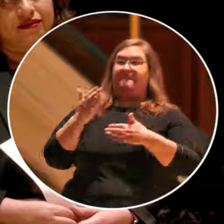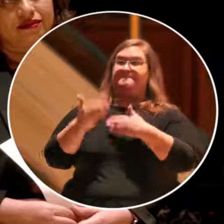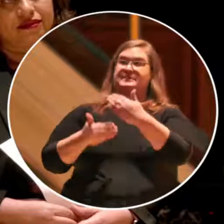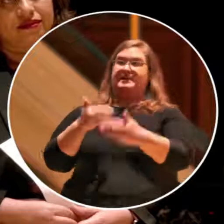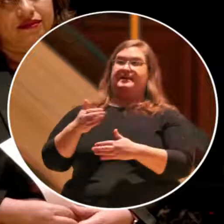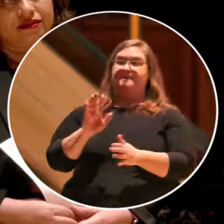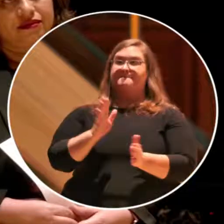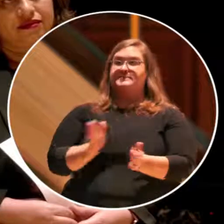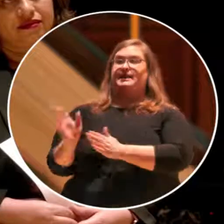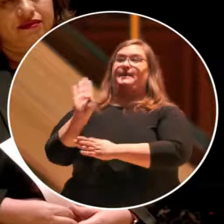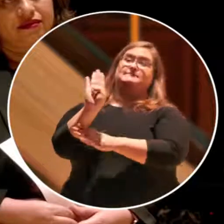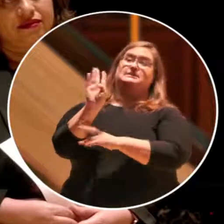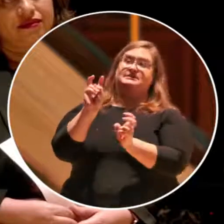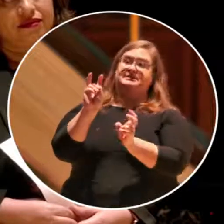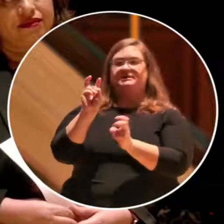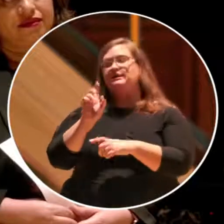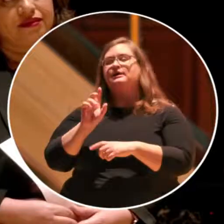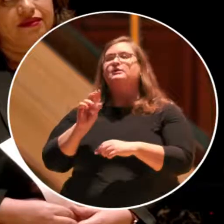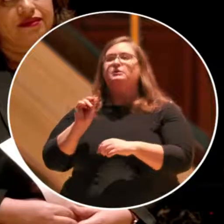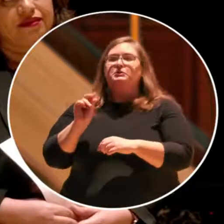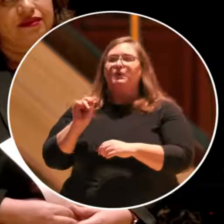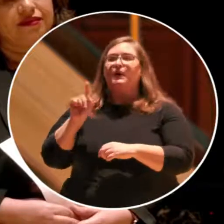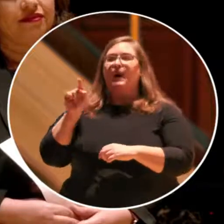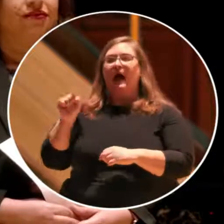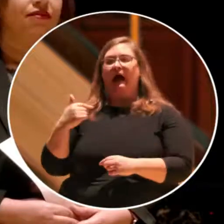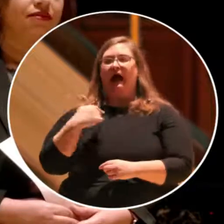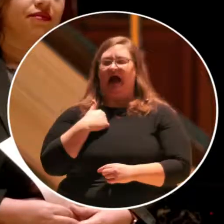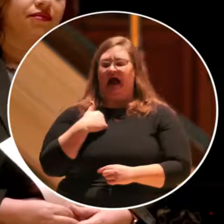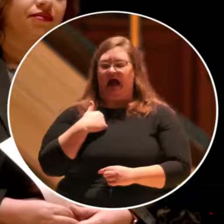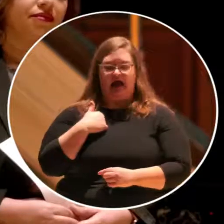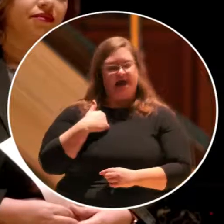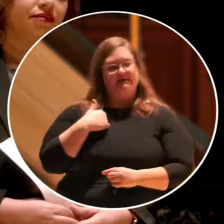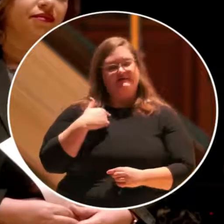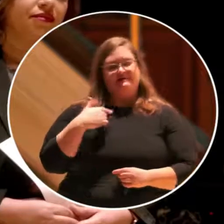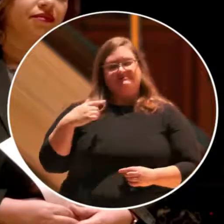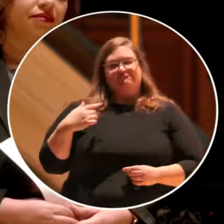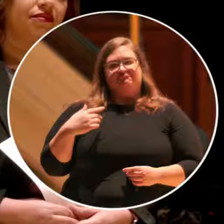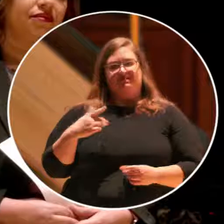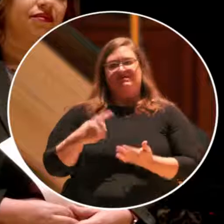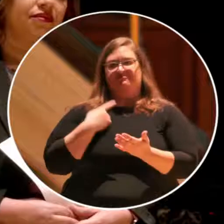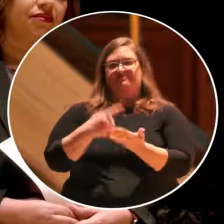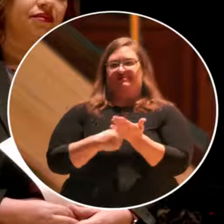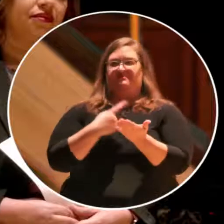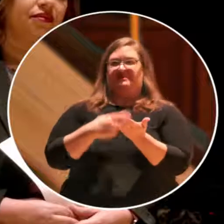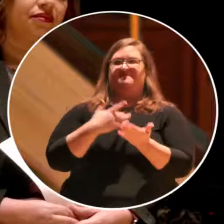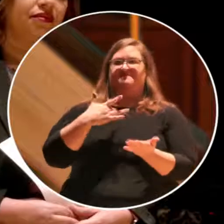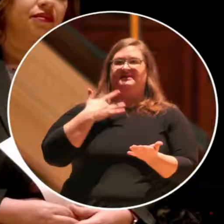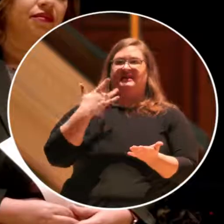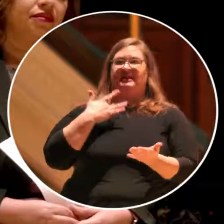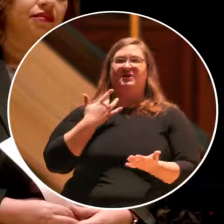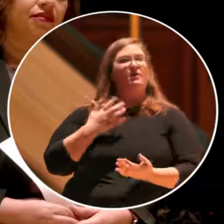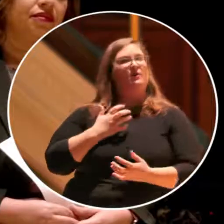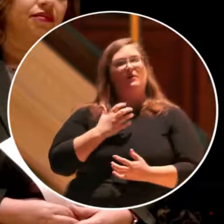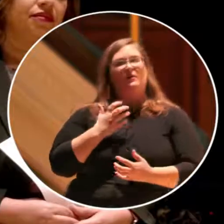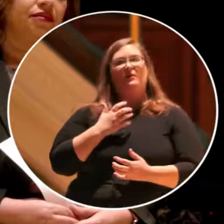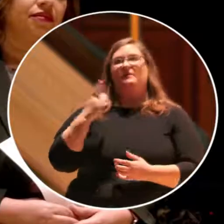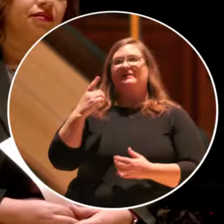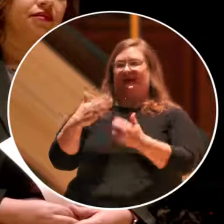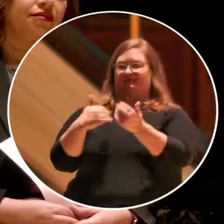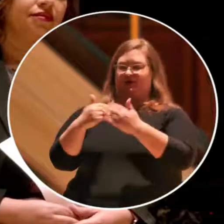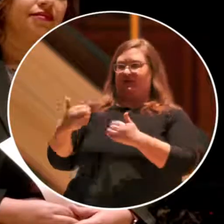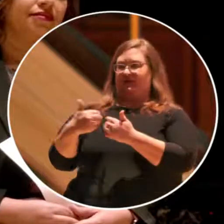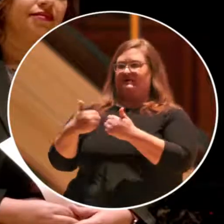told how lucky they are. I see nothing lucky about a mother and child being separated. As mothers